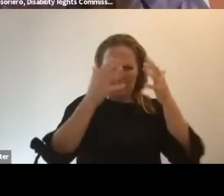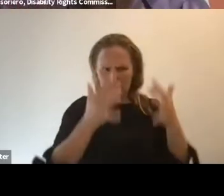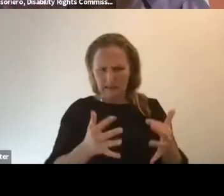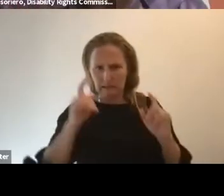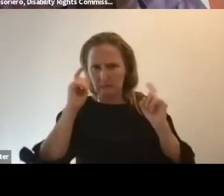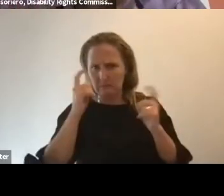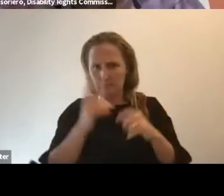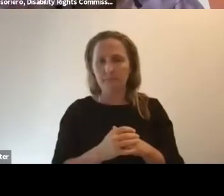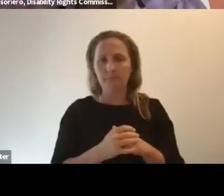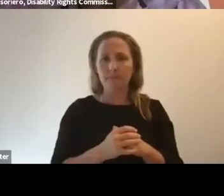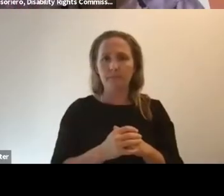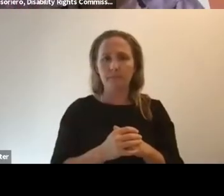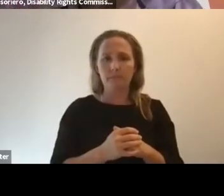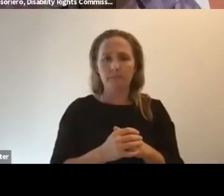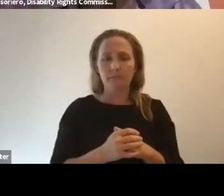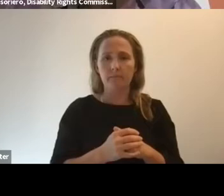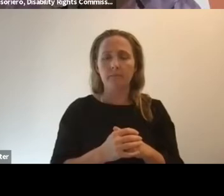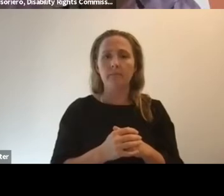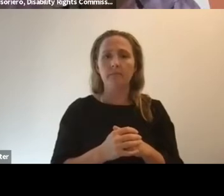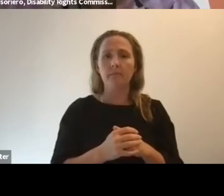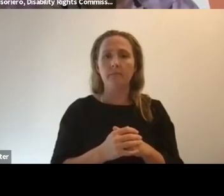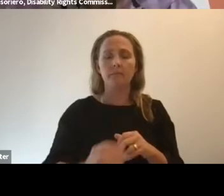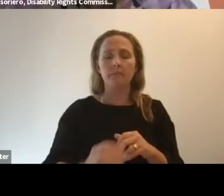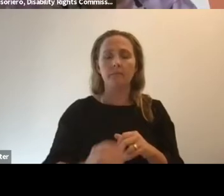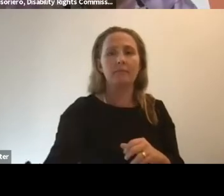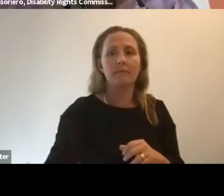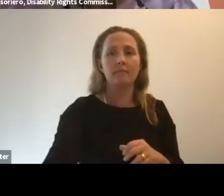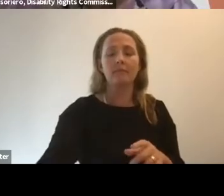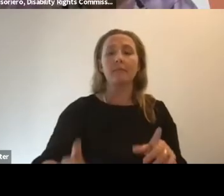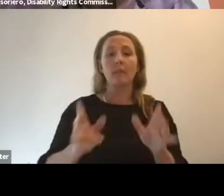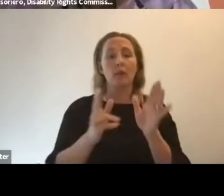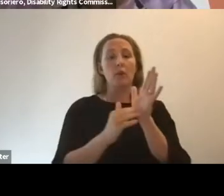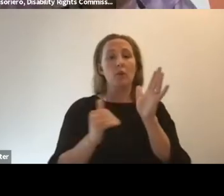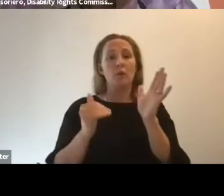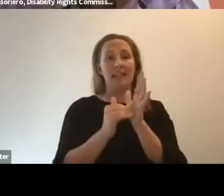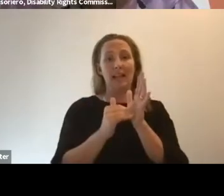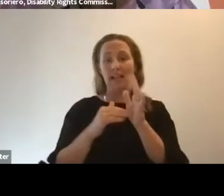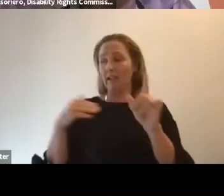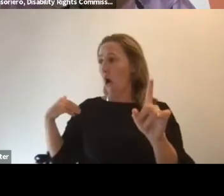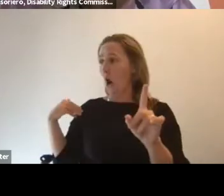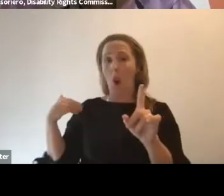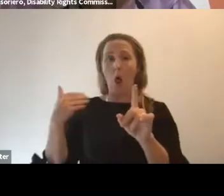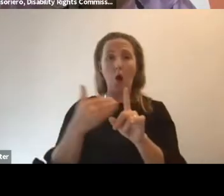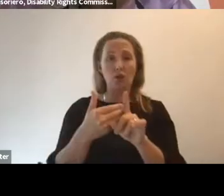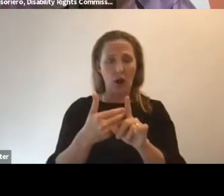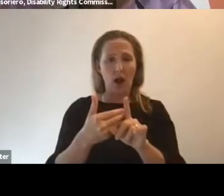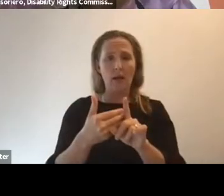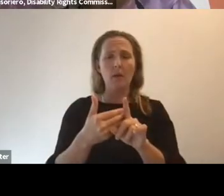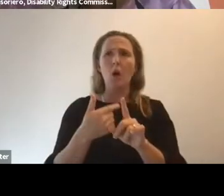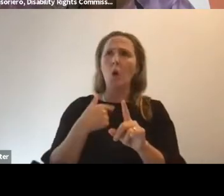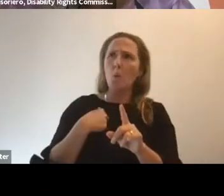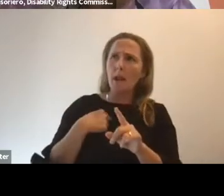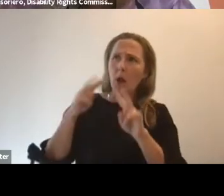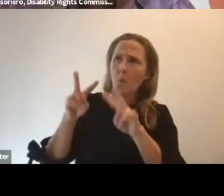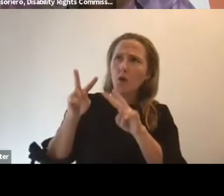Thanks, Kirsten. For a long time in New Zealand, we relied on global data to inform us